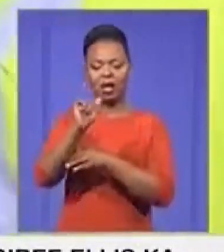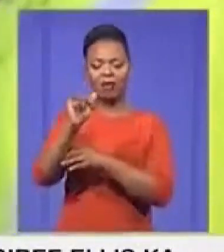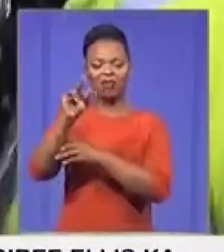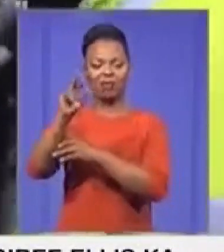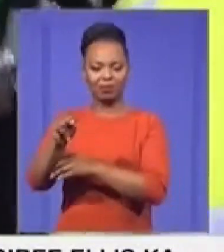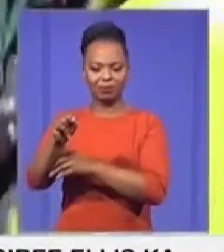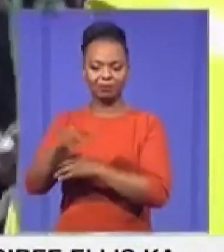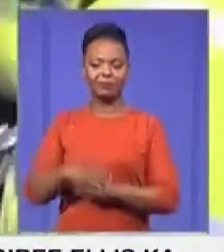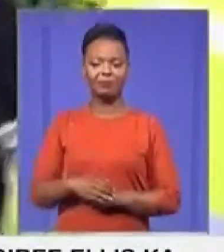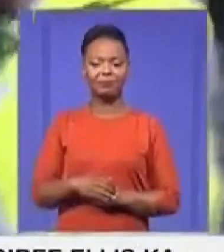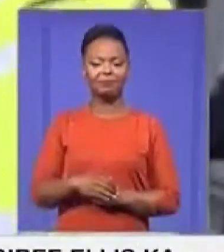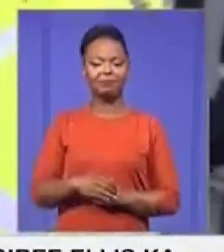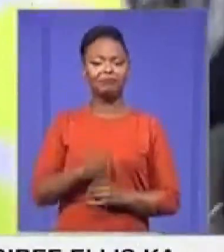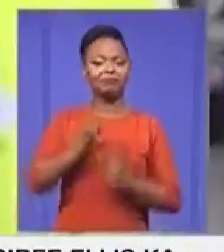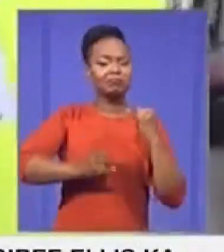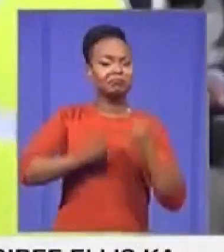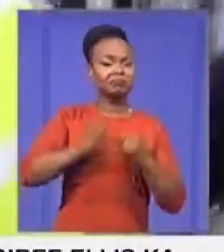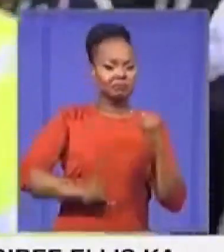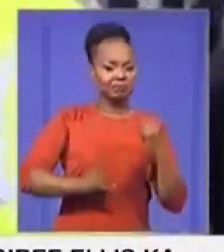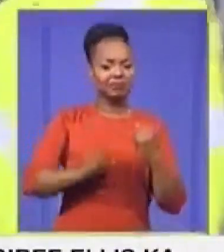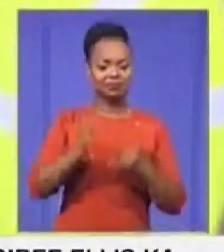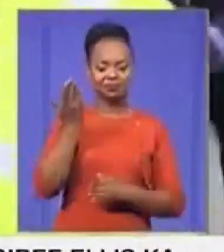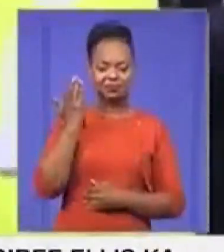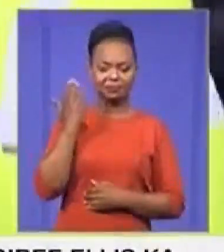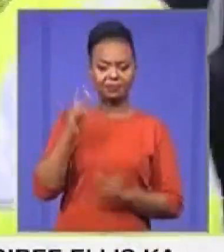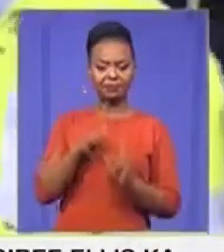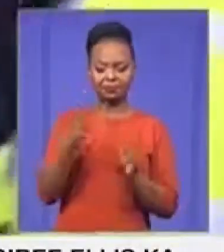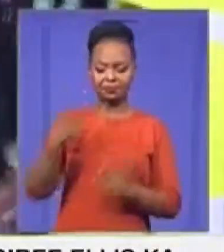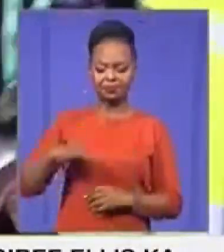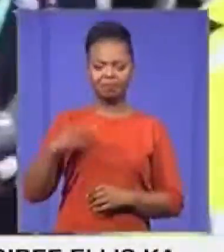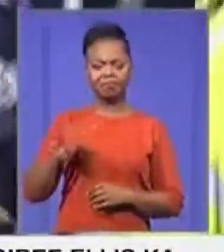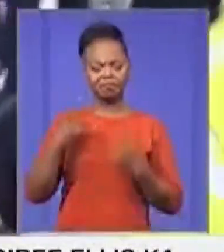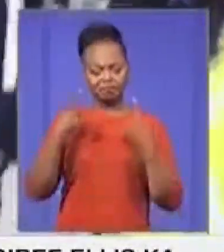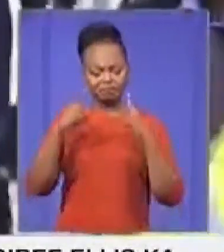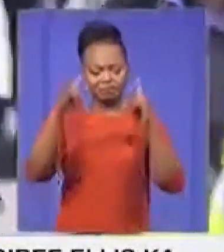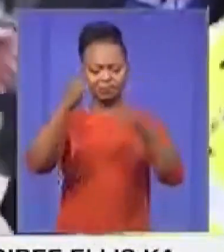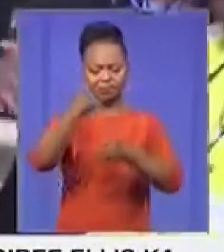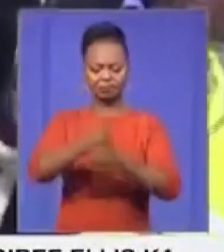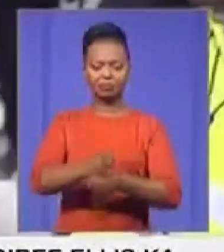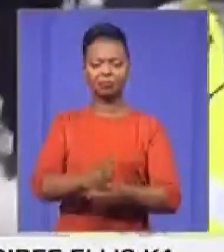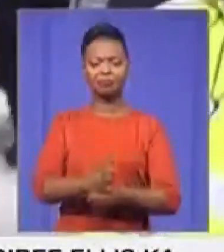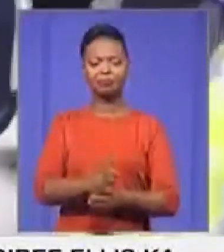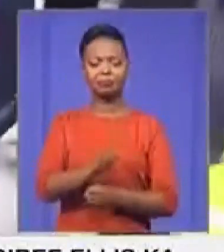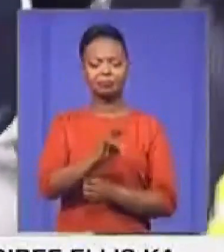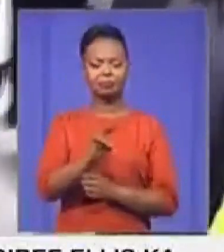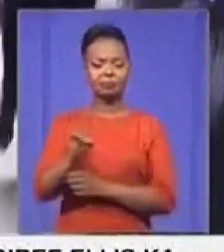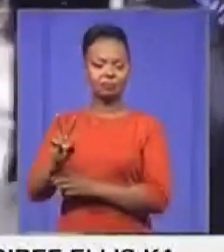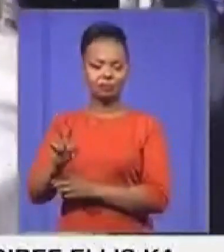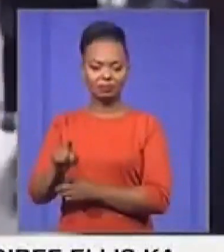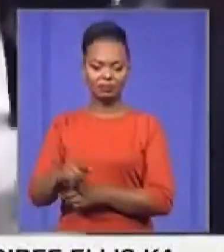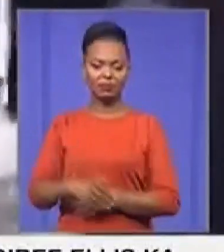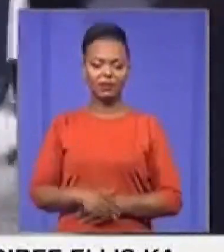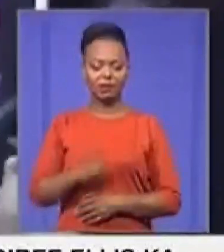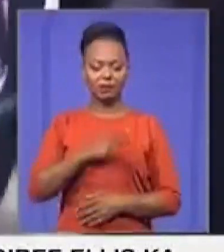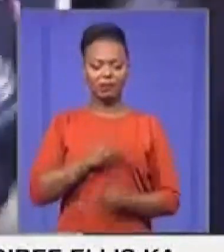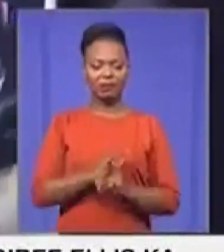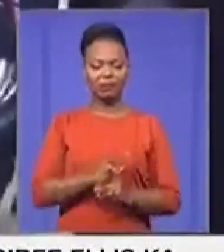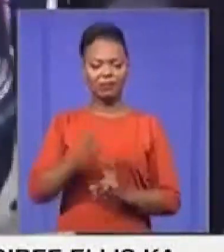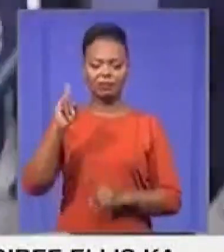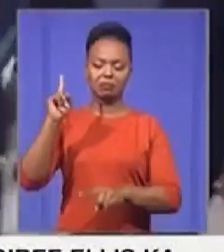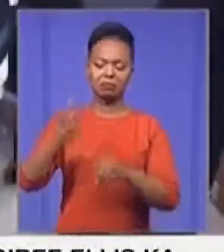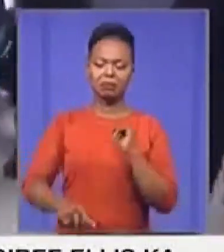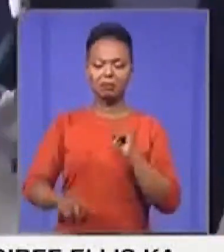go palelwa makga a mmalwa banyana ebile dinkgwete ka ngwaga wa 2022 morago ga go fenya